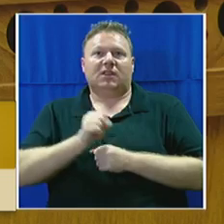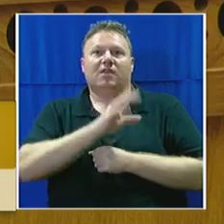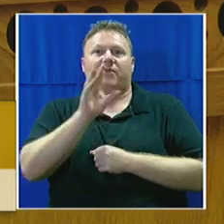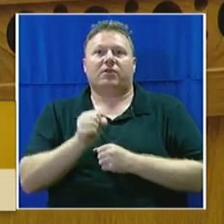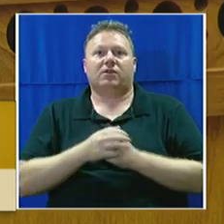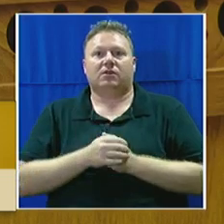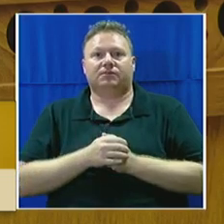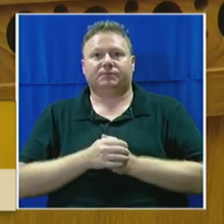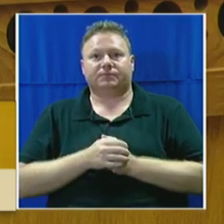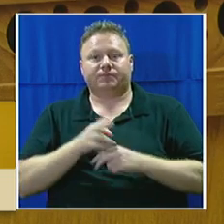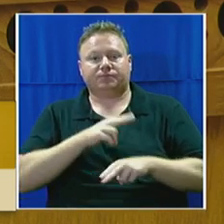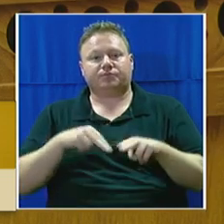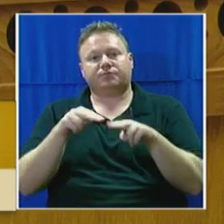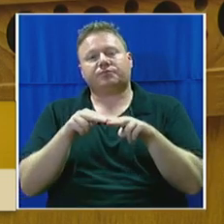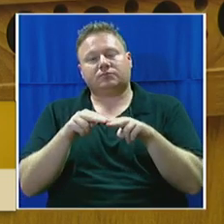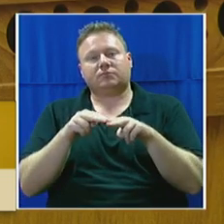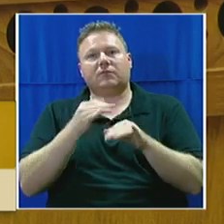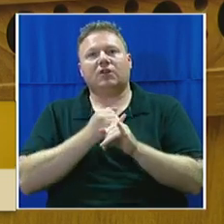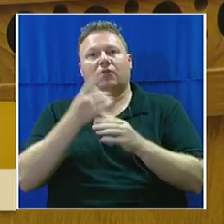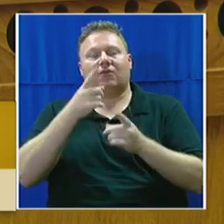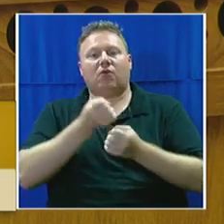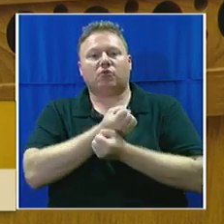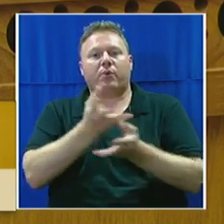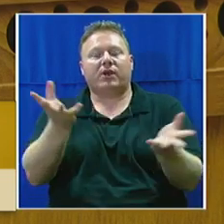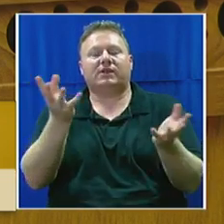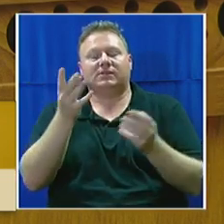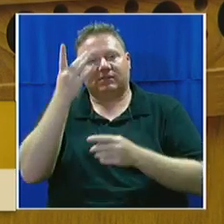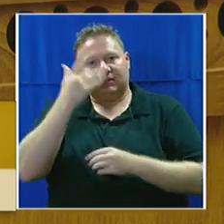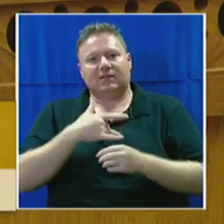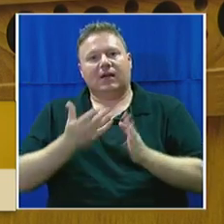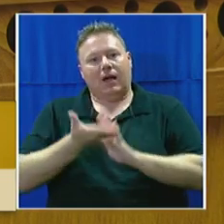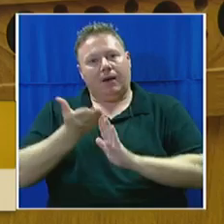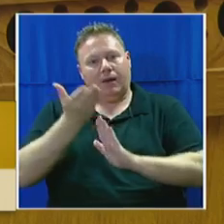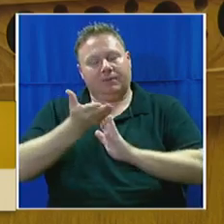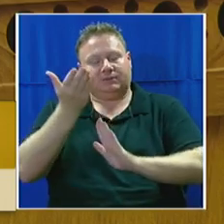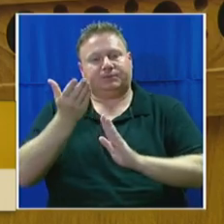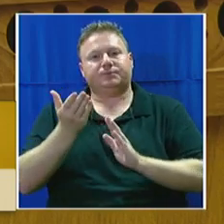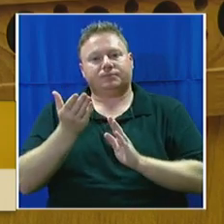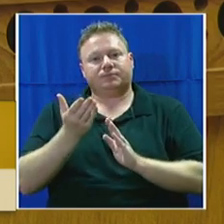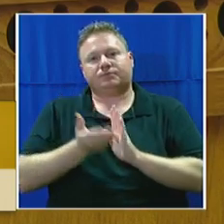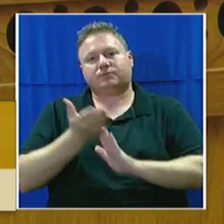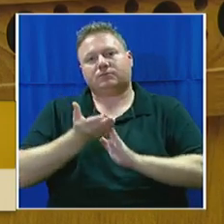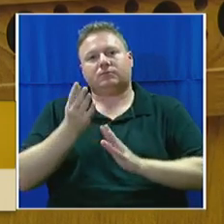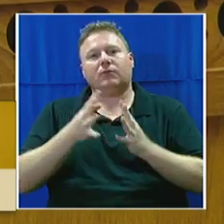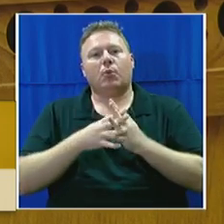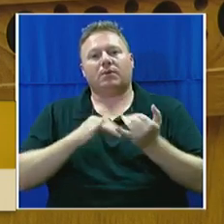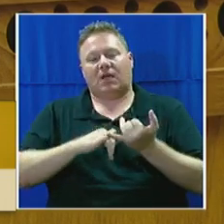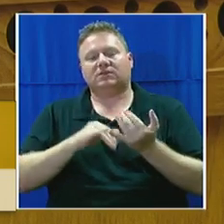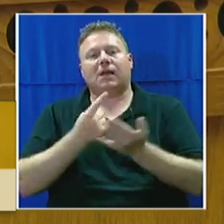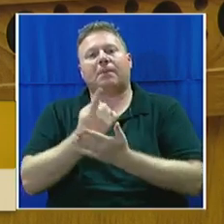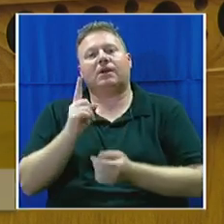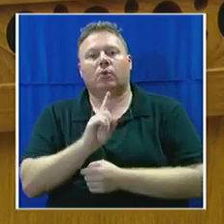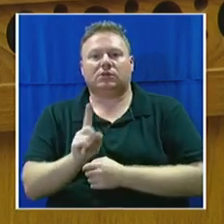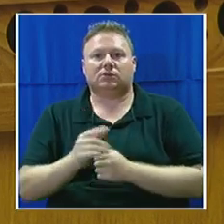National Institute for Communicable Diseases keeps updating their website or keeps their website up to date about the latest developments